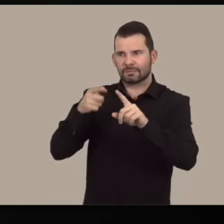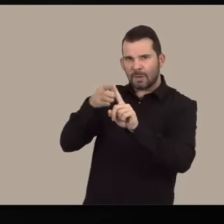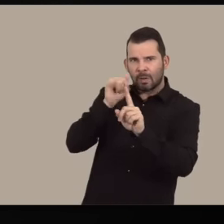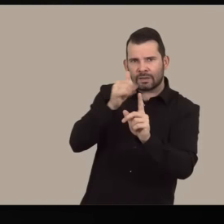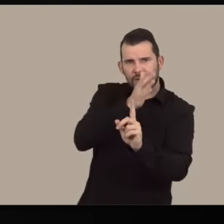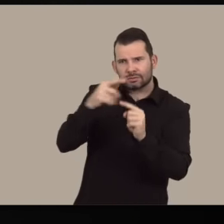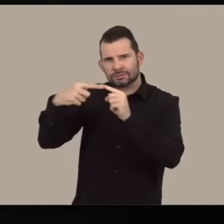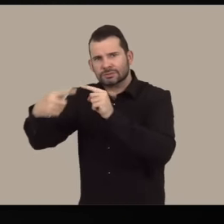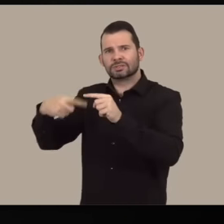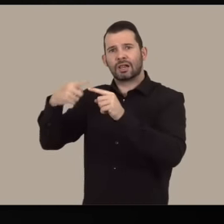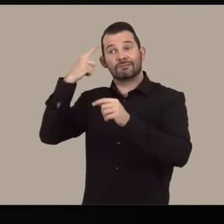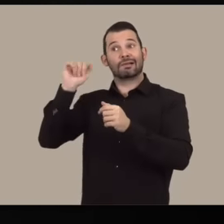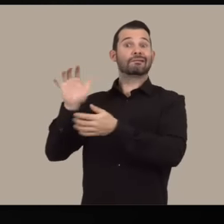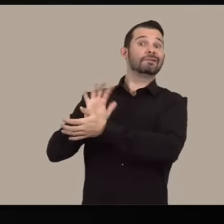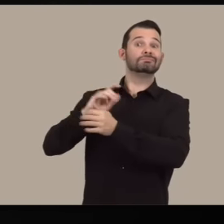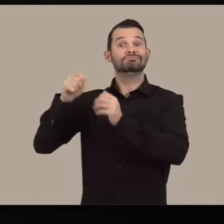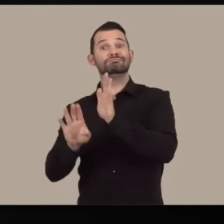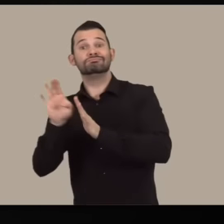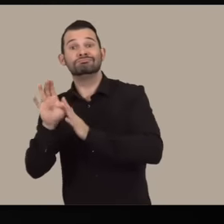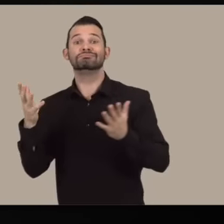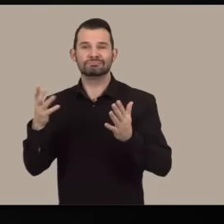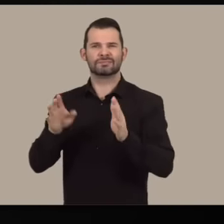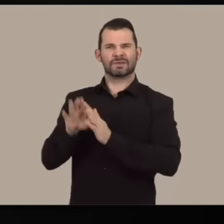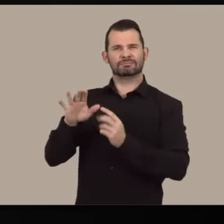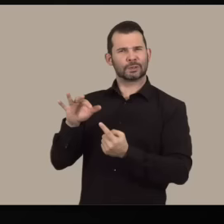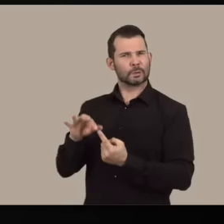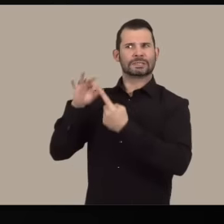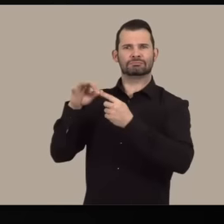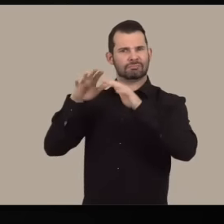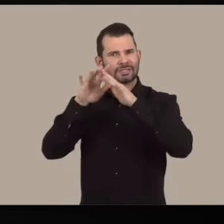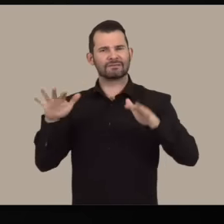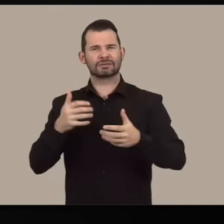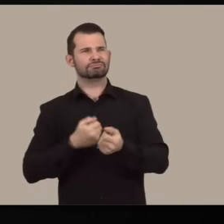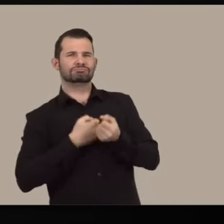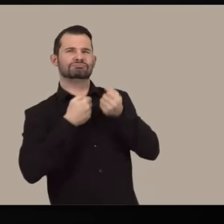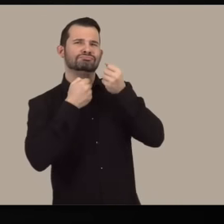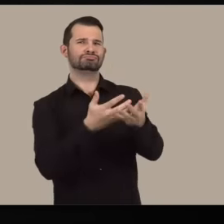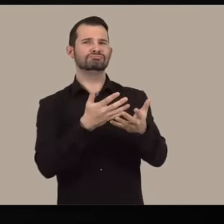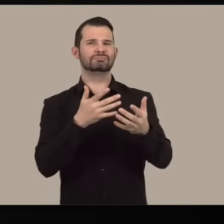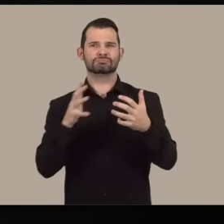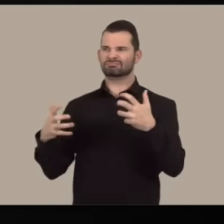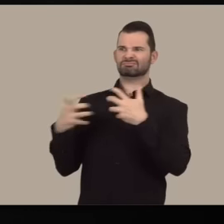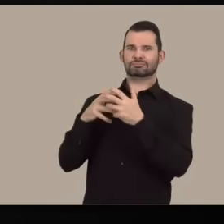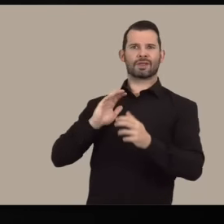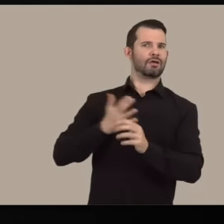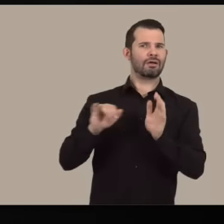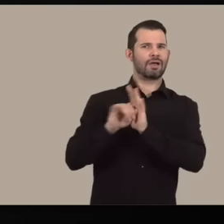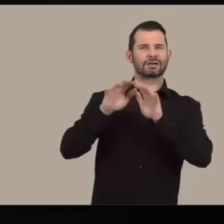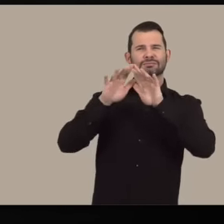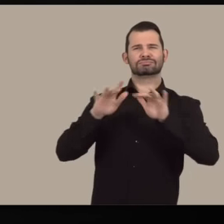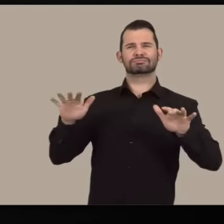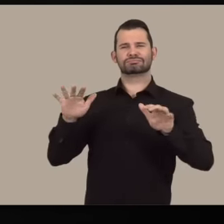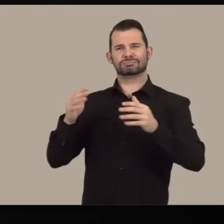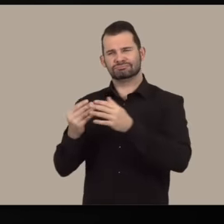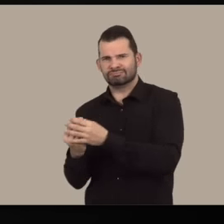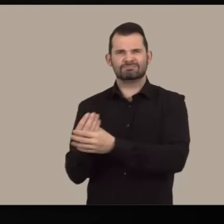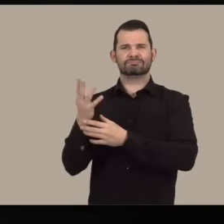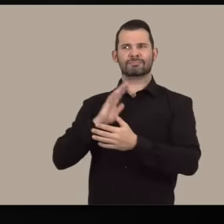with partners at every point in the life cycle of a film, developing unique, diverse voices that reflect our